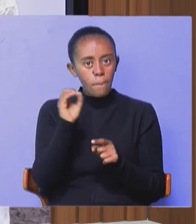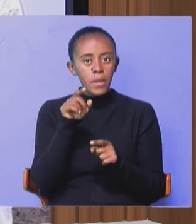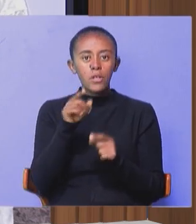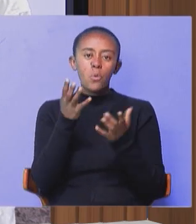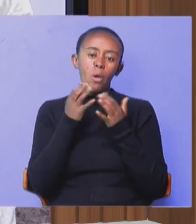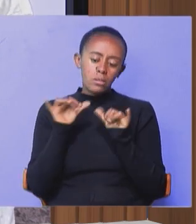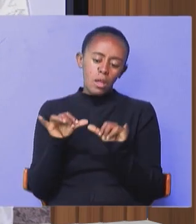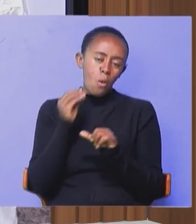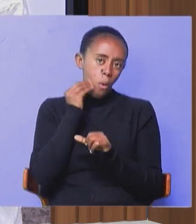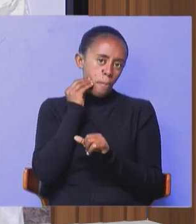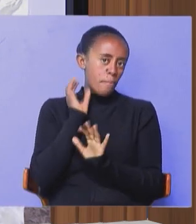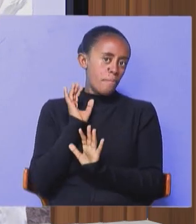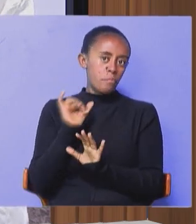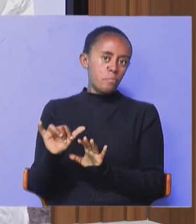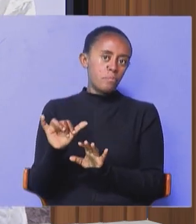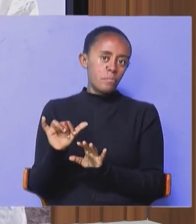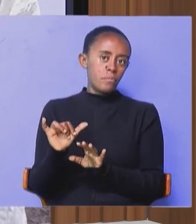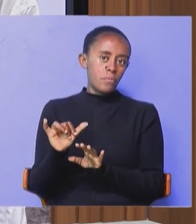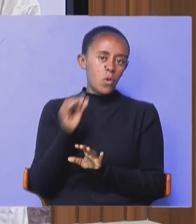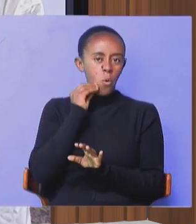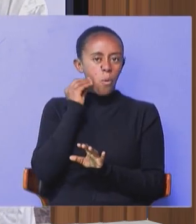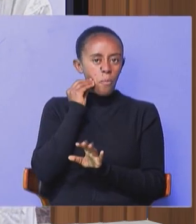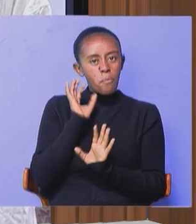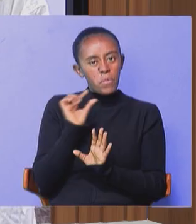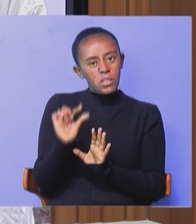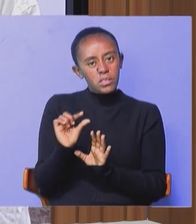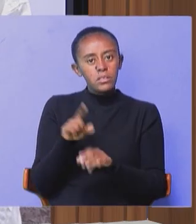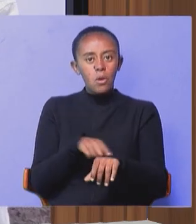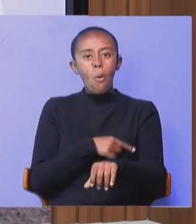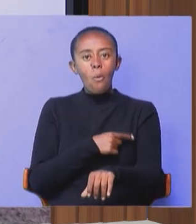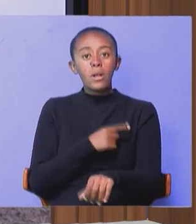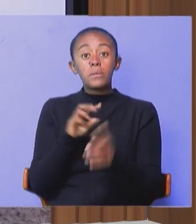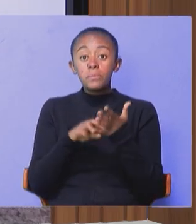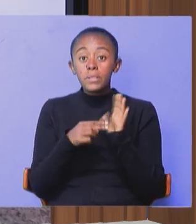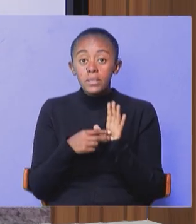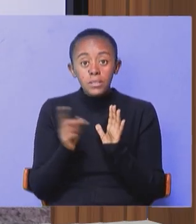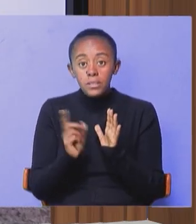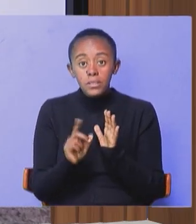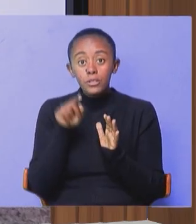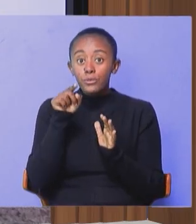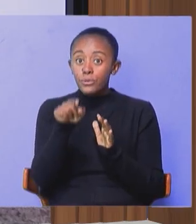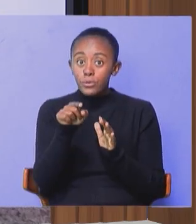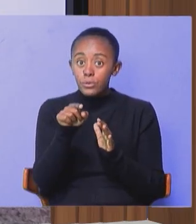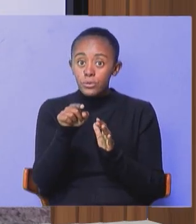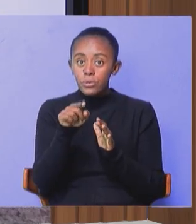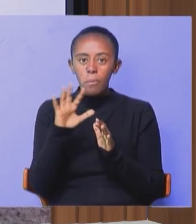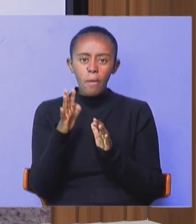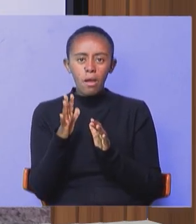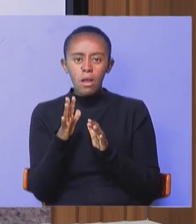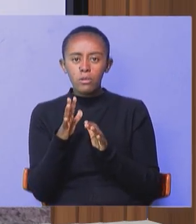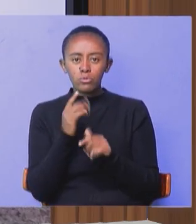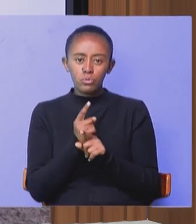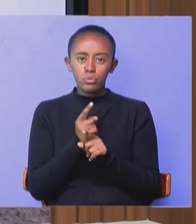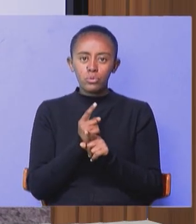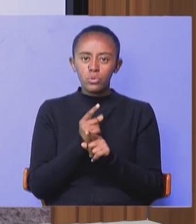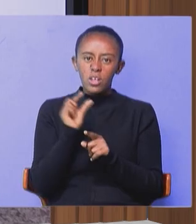to stay at home. I guess that I could stay at home a little longer, meaning you might not be sure. There's